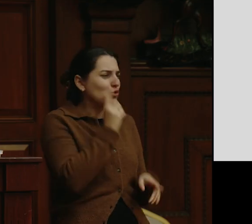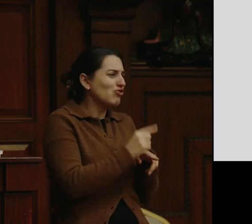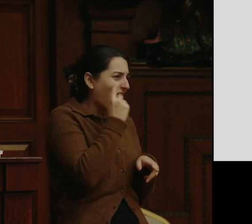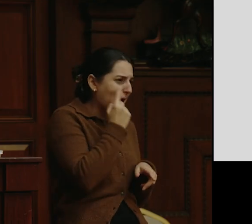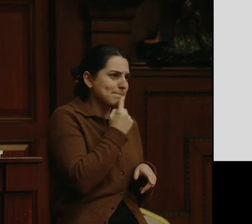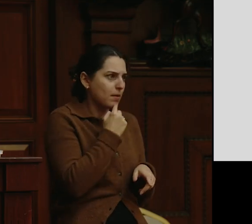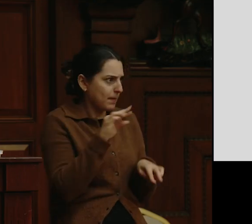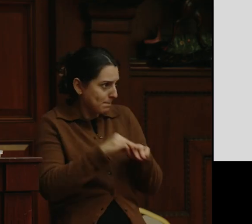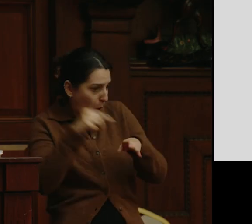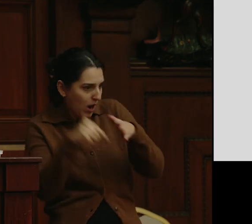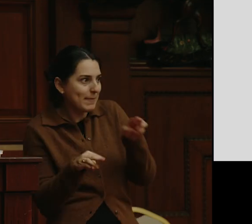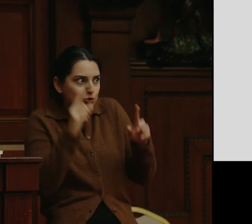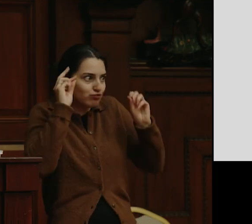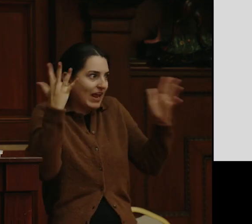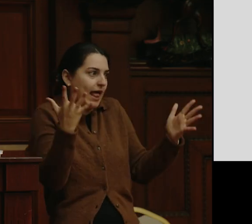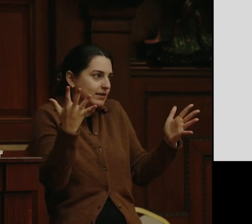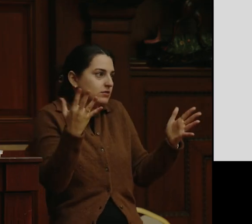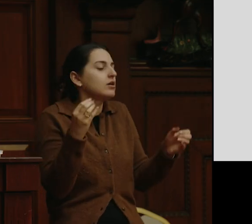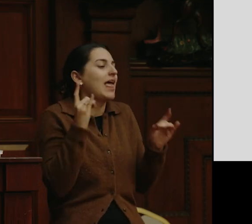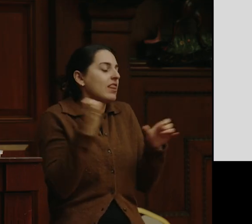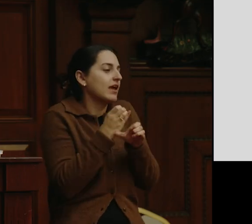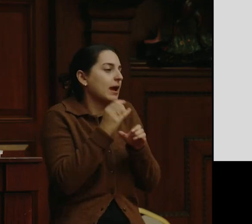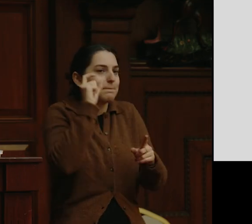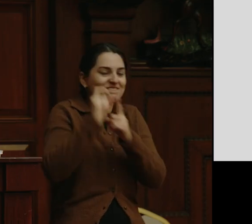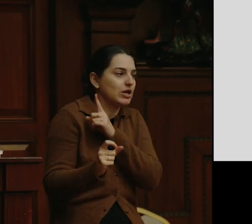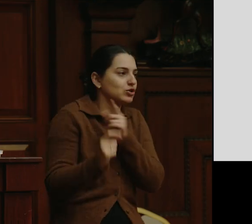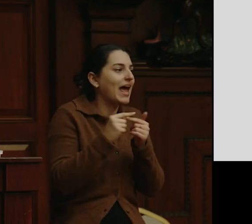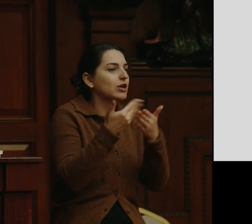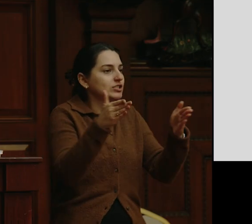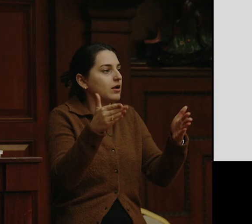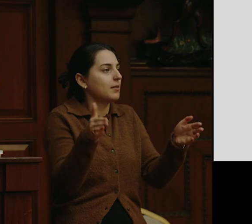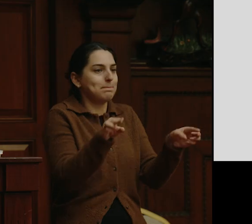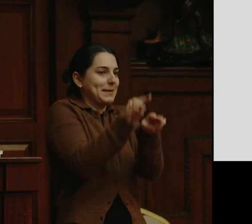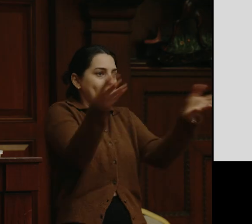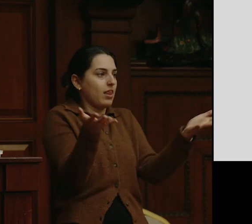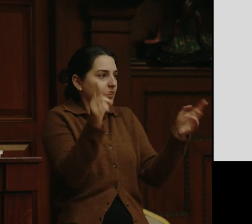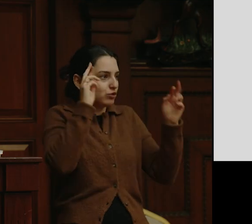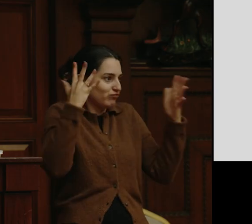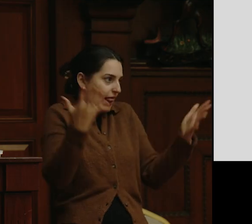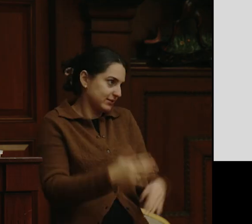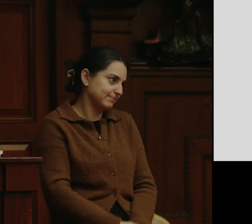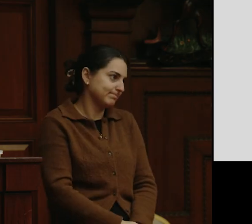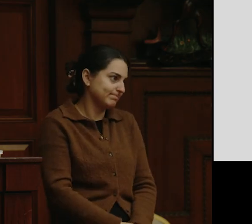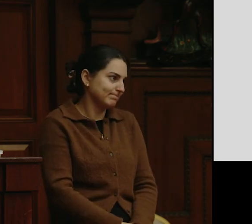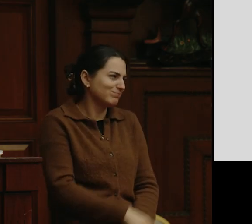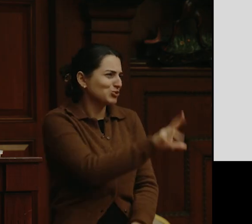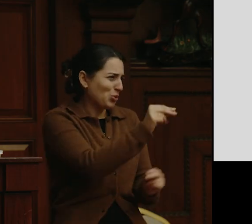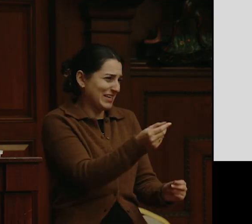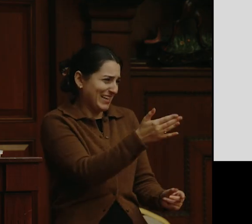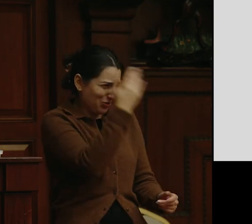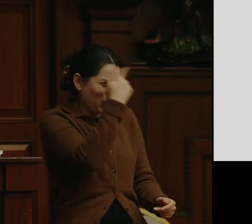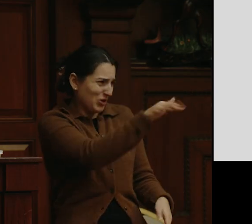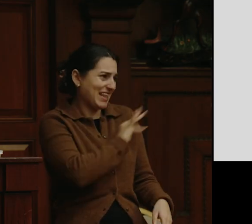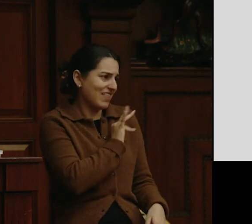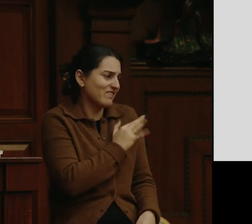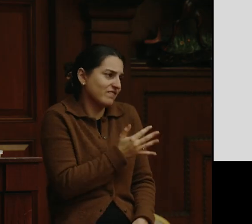mouth, and this is among healthcare professionals and the general public. And this, as you don't need me to tell you, but